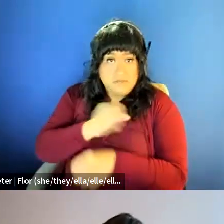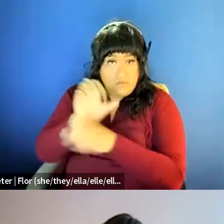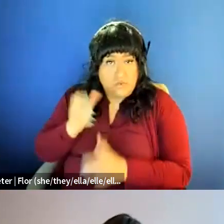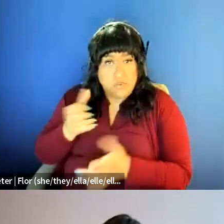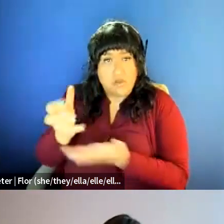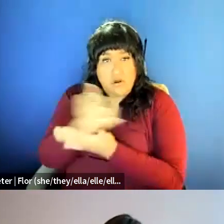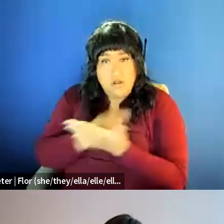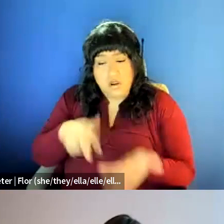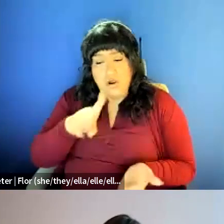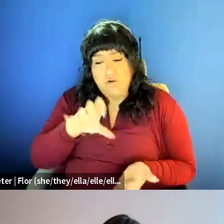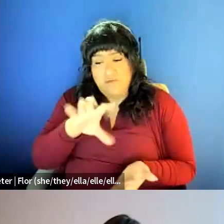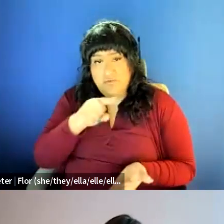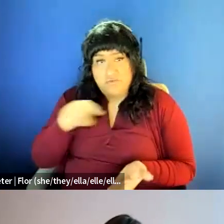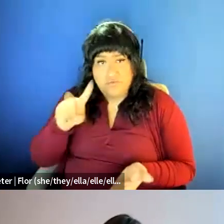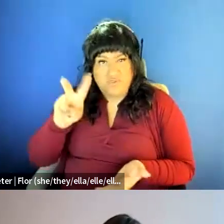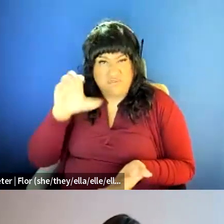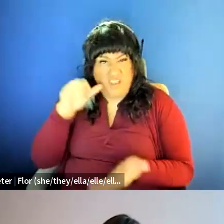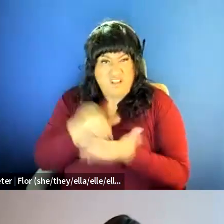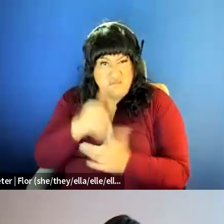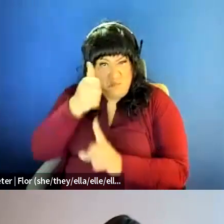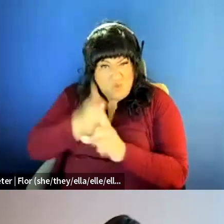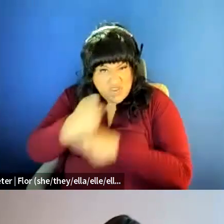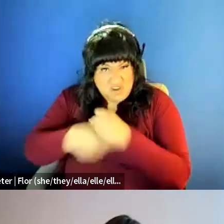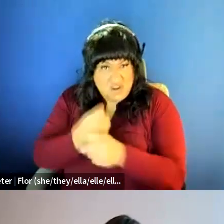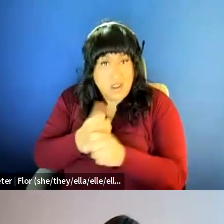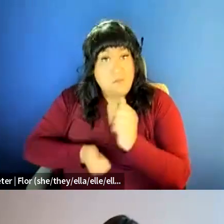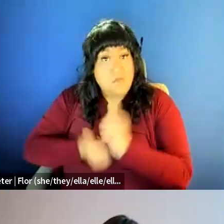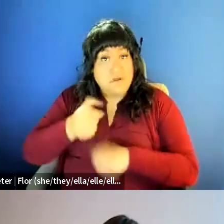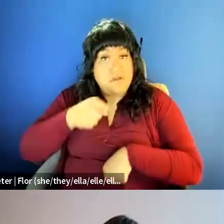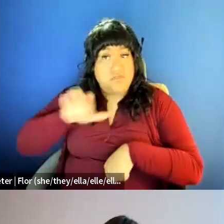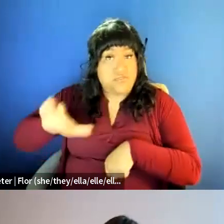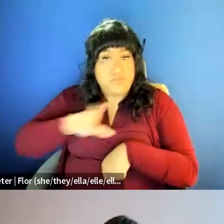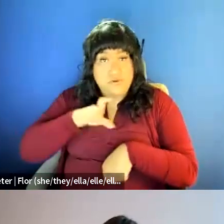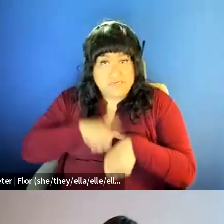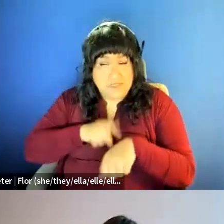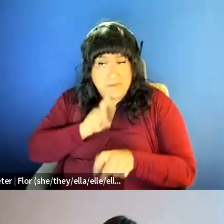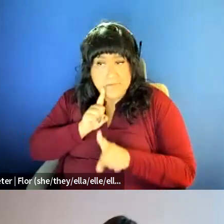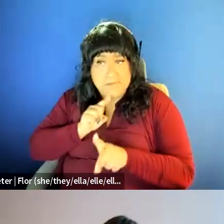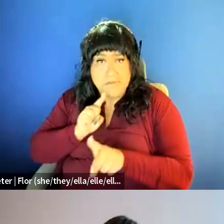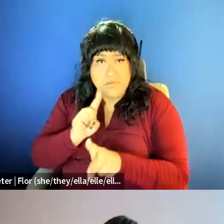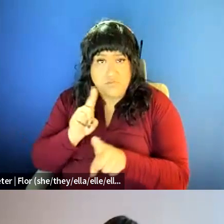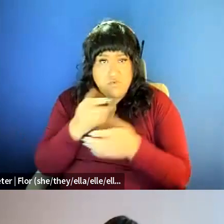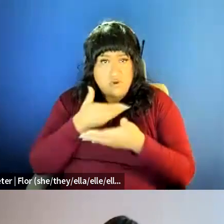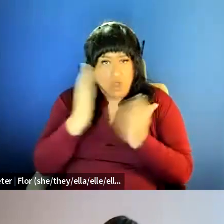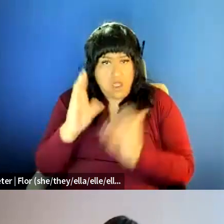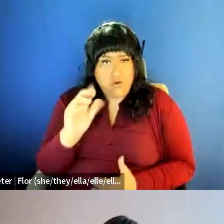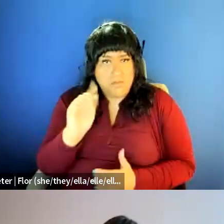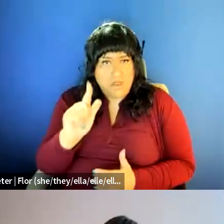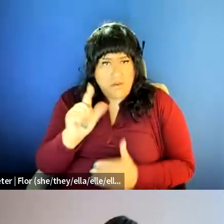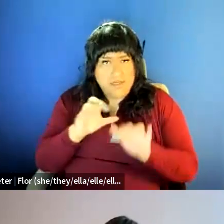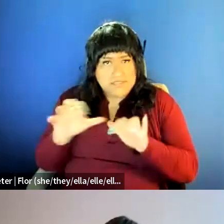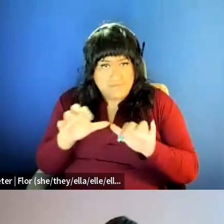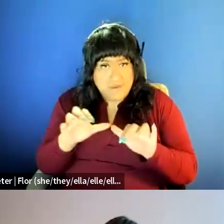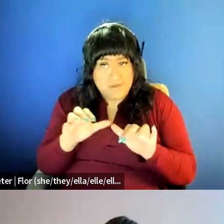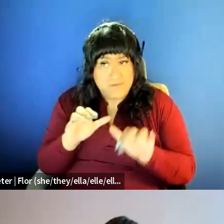year, right? And they spend most of their time responding to calls for non-criminal activity, right? By their